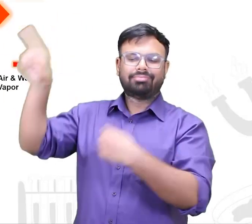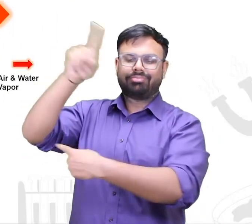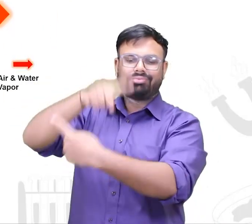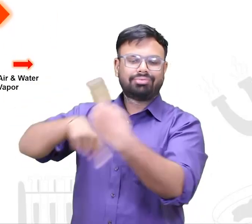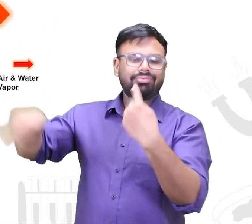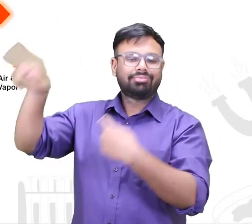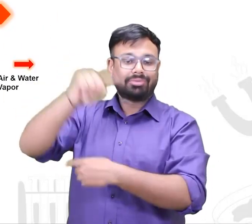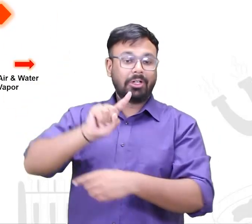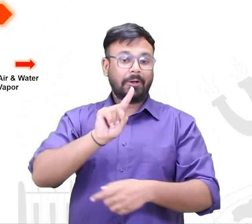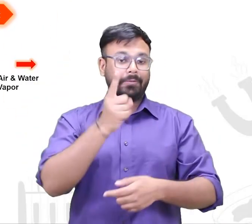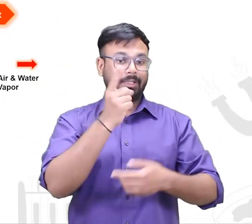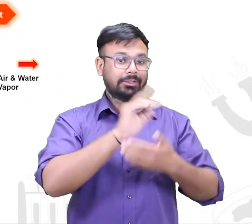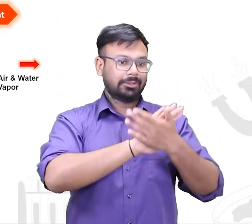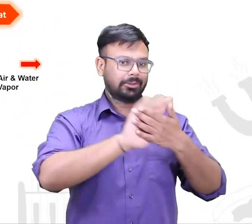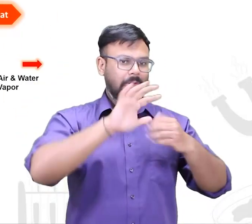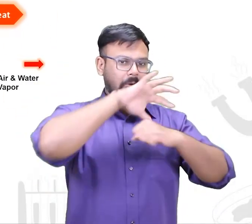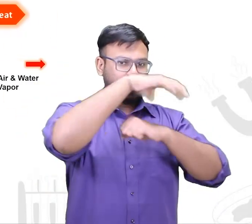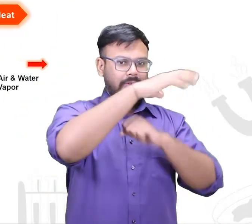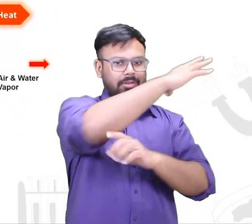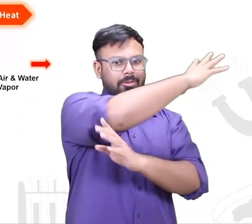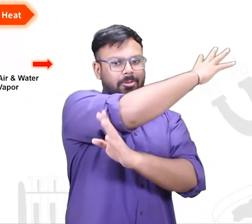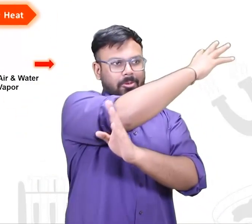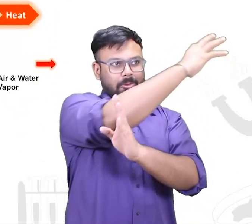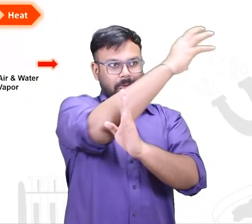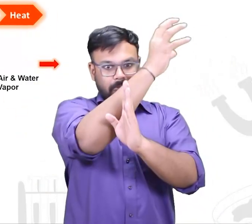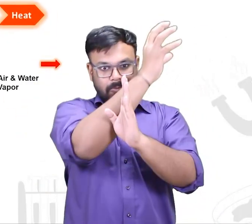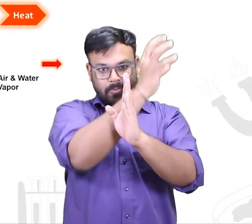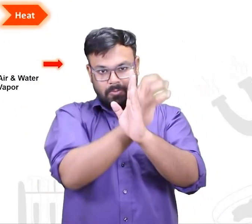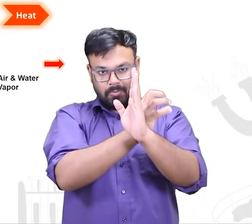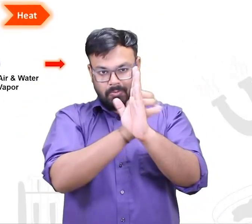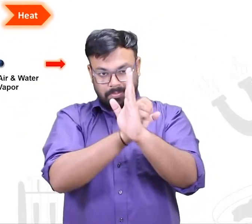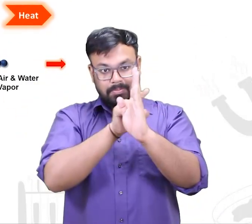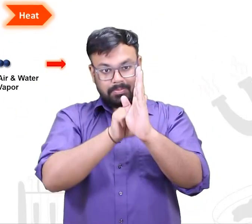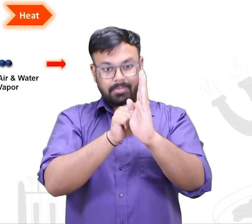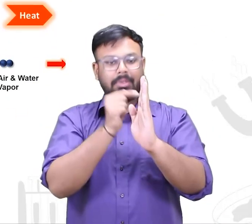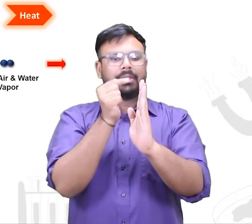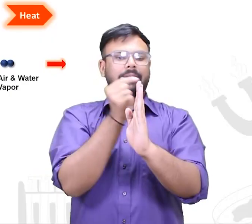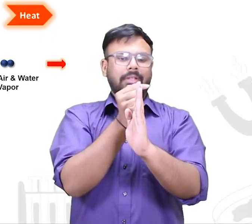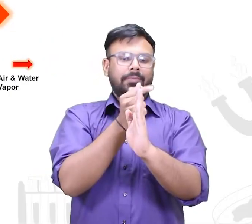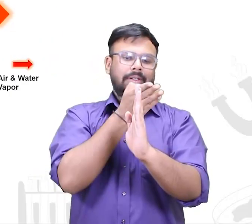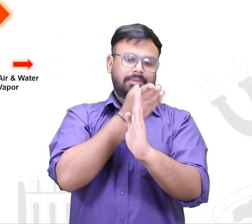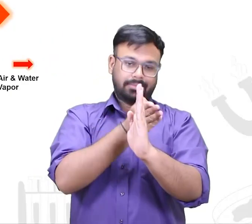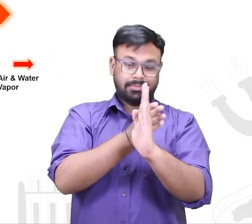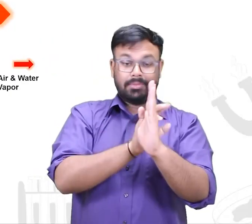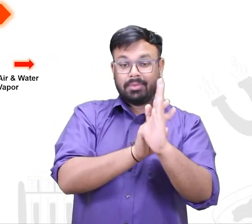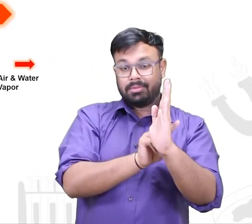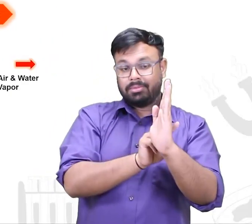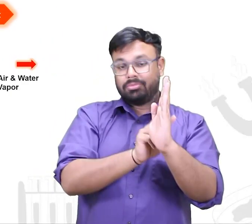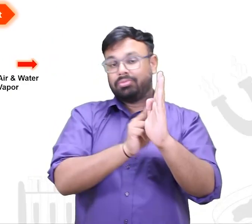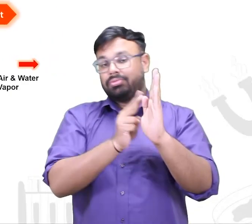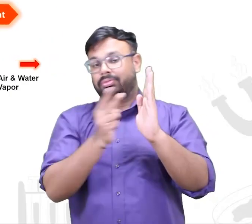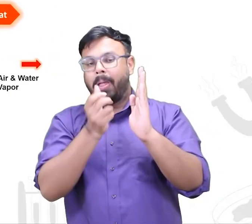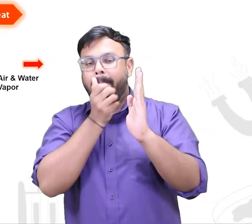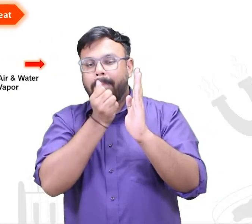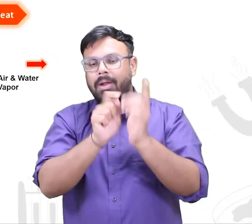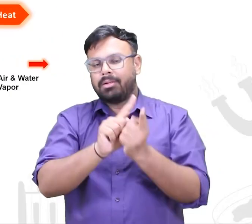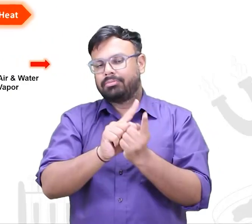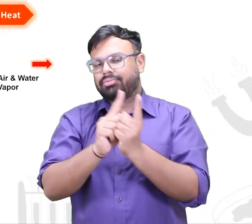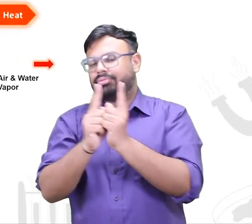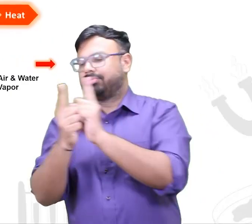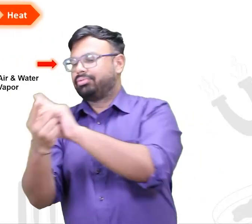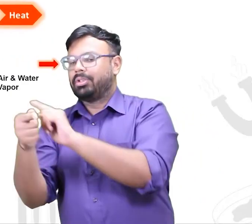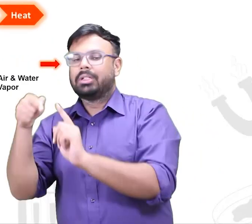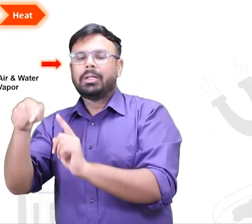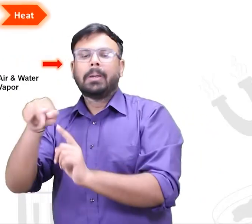anode, hydrogen fuel is channeled to the anode, where the catalyst separates the hydrogen's negatively charged electrons